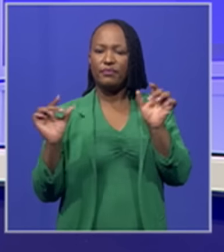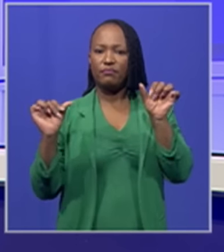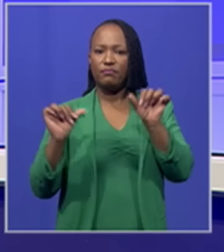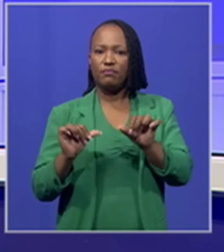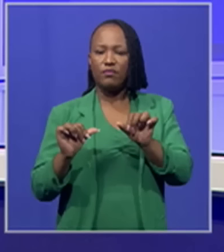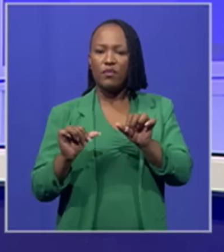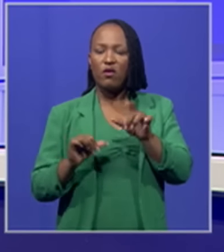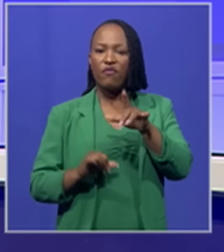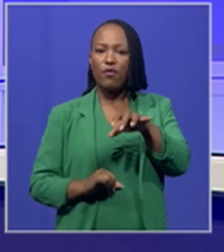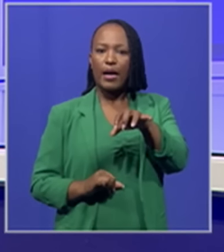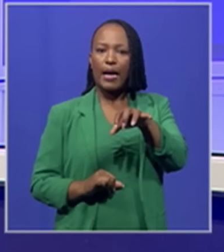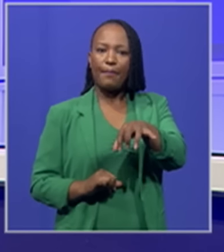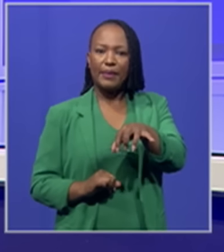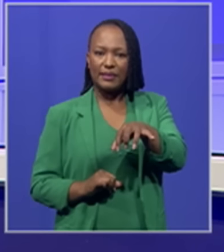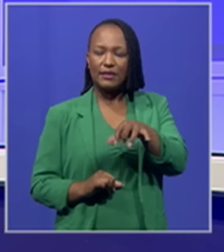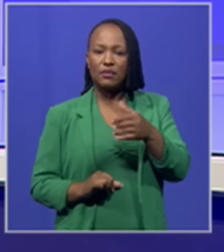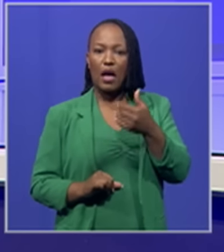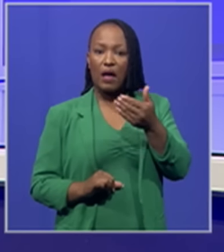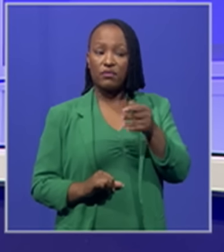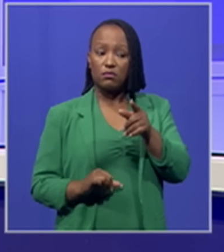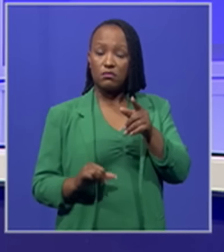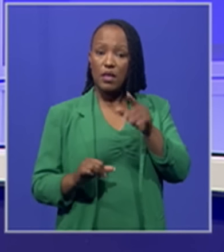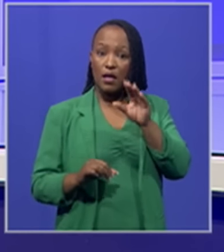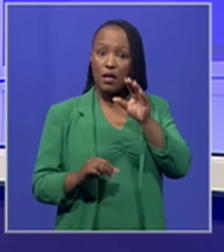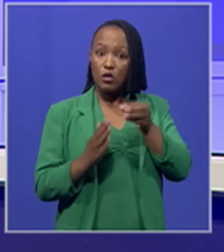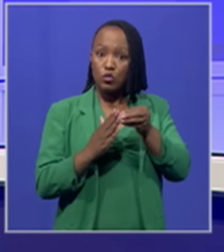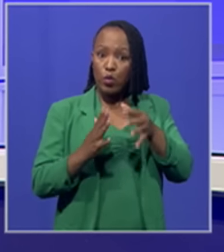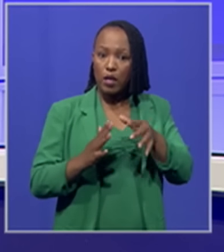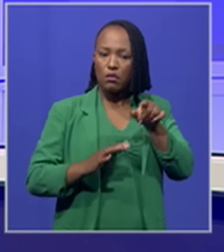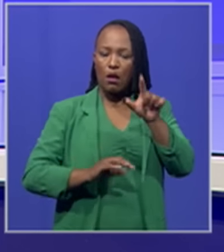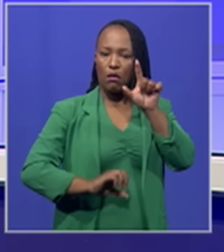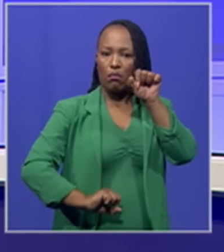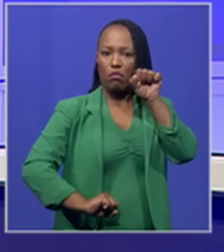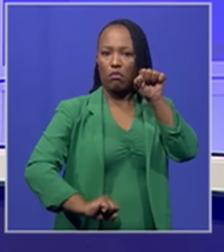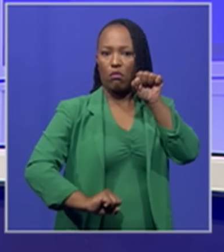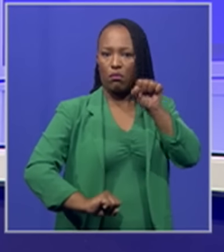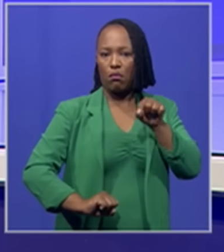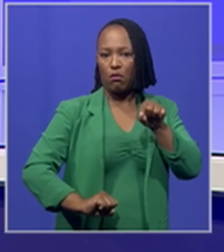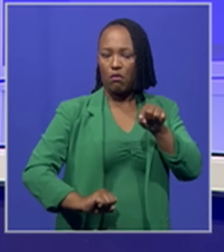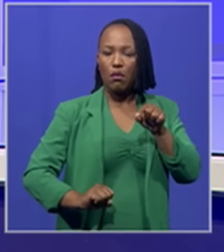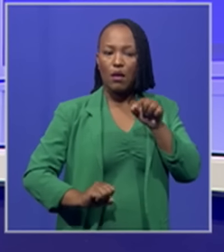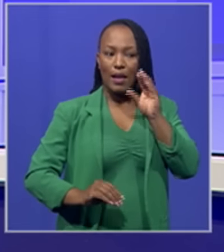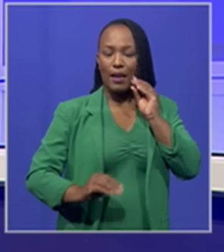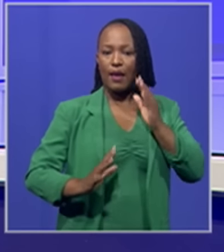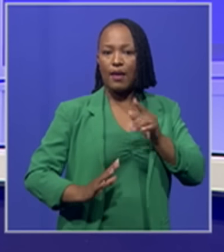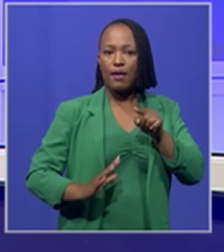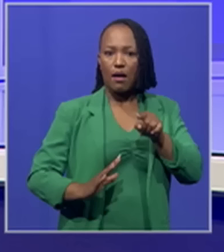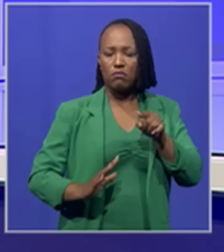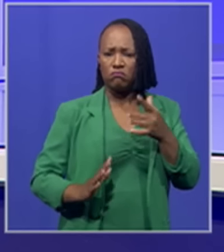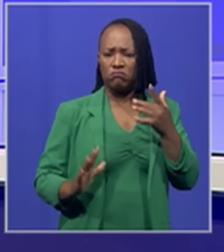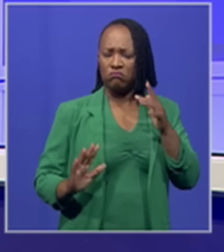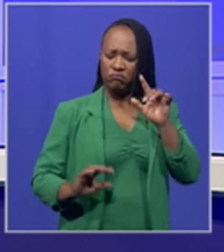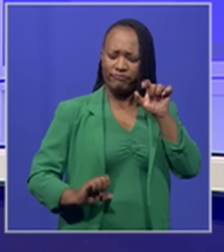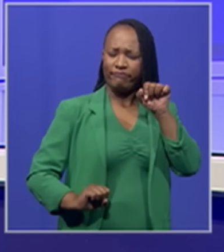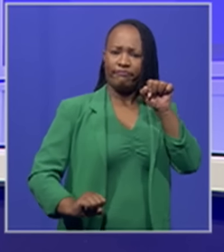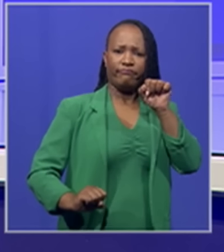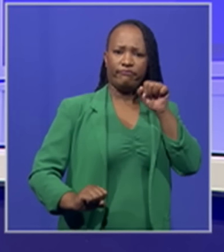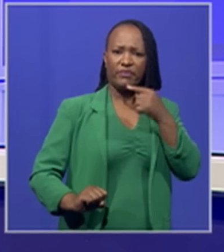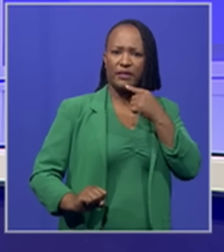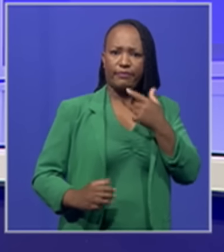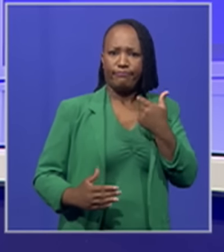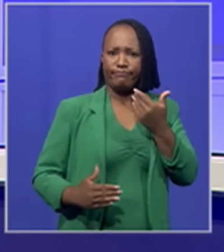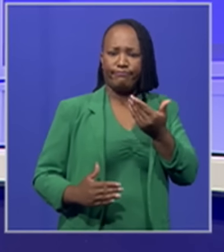kwa campuseng ya bona morago ga ditshupetso tsa baithuti tsa sešweng ga jaana. Baithuti ba ba kgobegileng marapo ba re ga ise ba bone dipholo